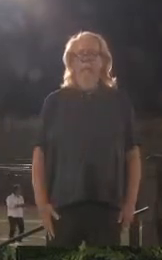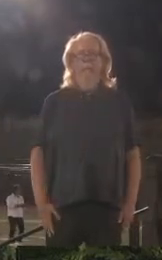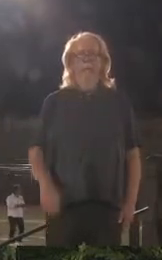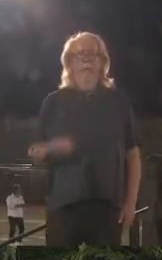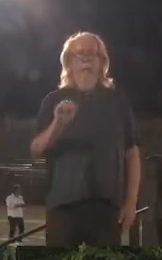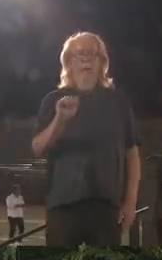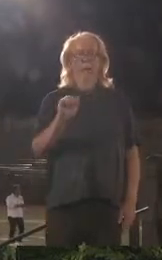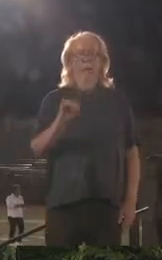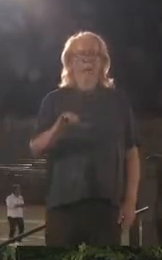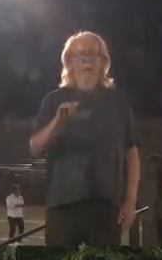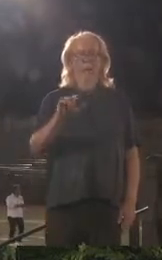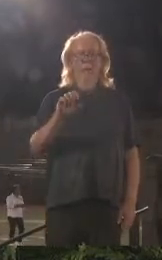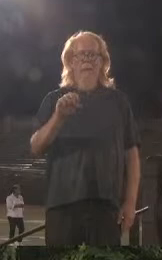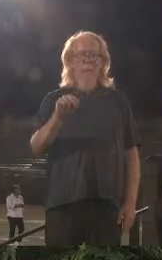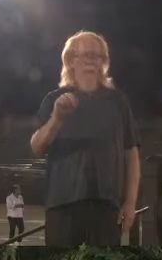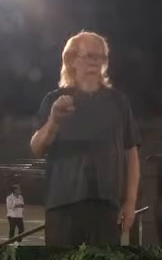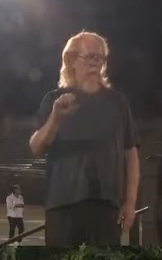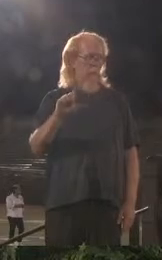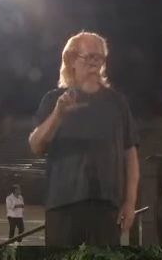Aileen Damaris Luna.